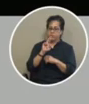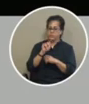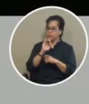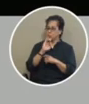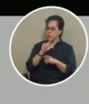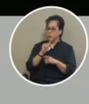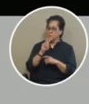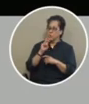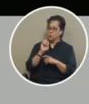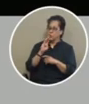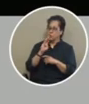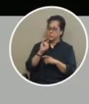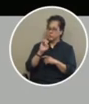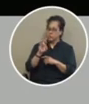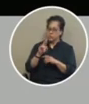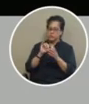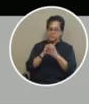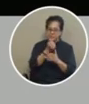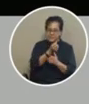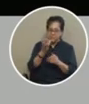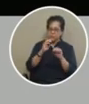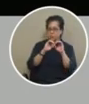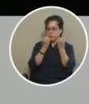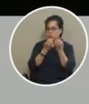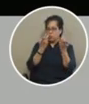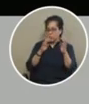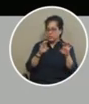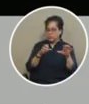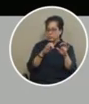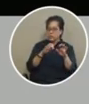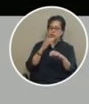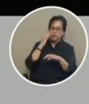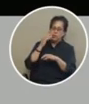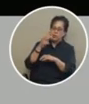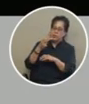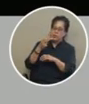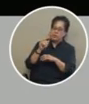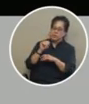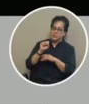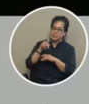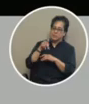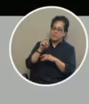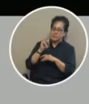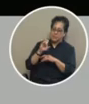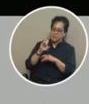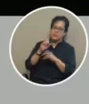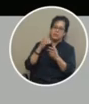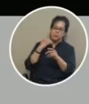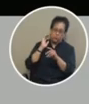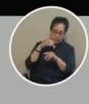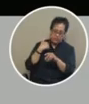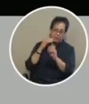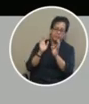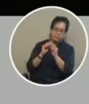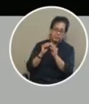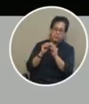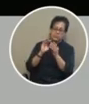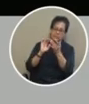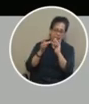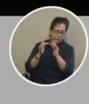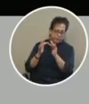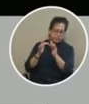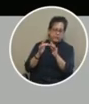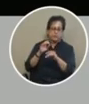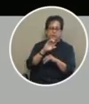webinars that a number of our organizations are doing. I know the Hispanic Chamber is hosting a number of webinars, as well as the El